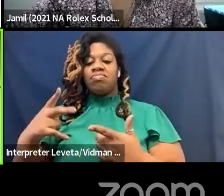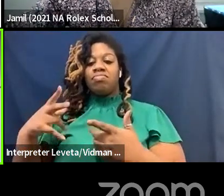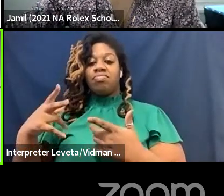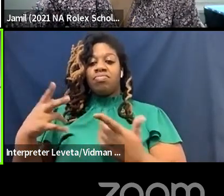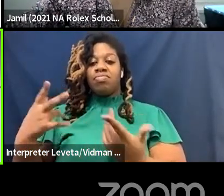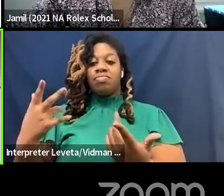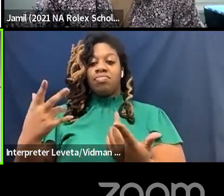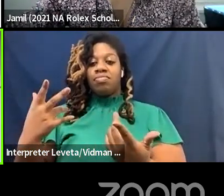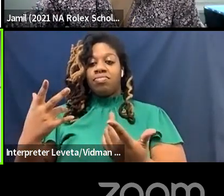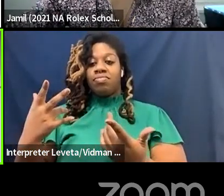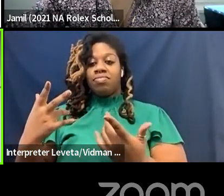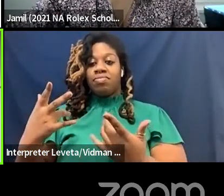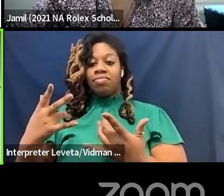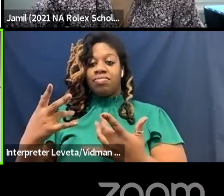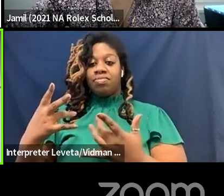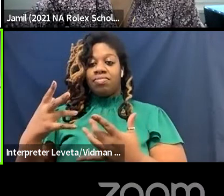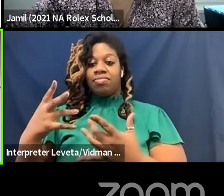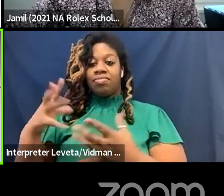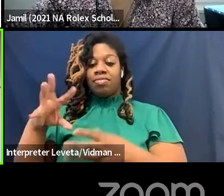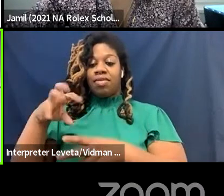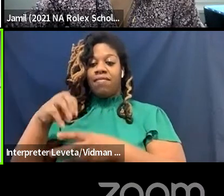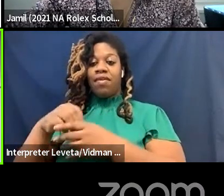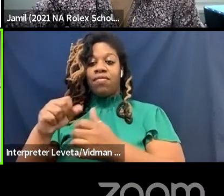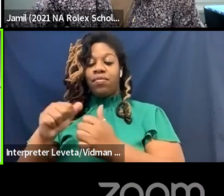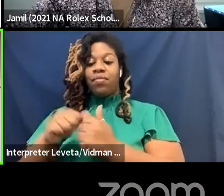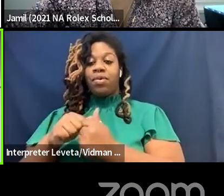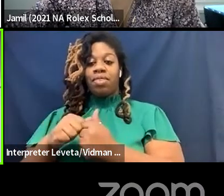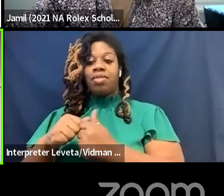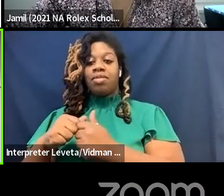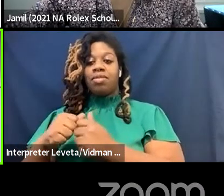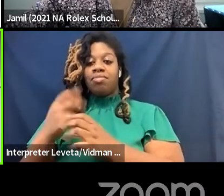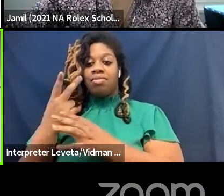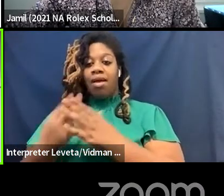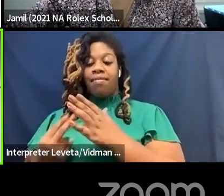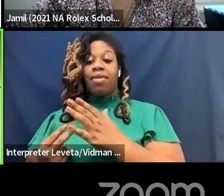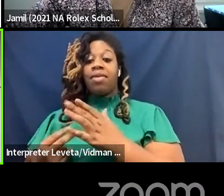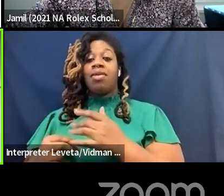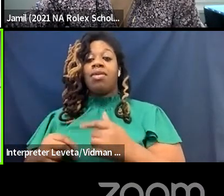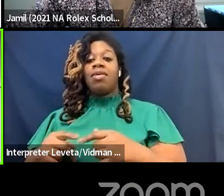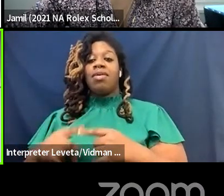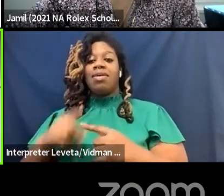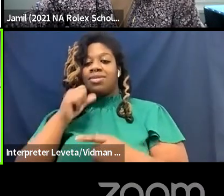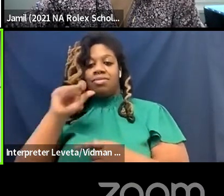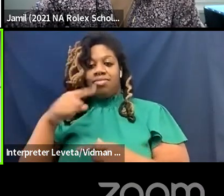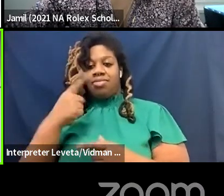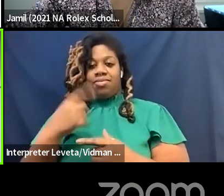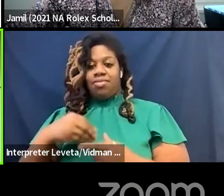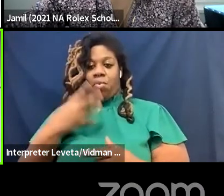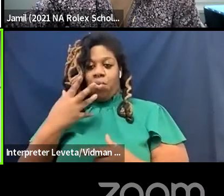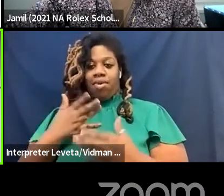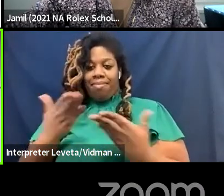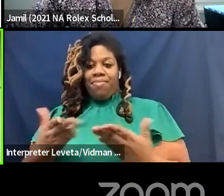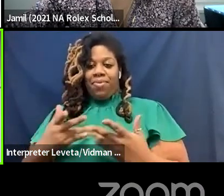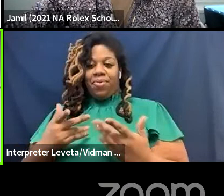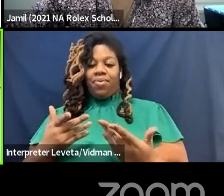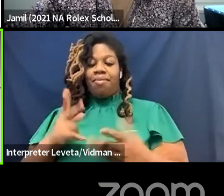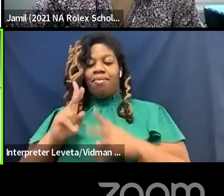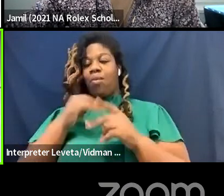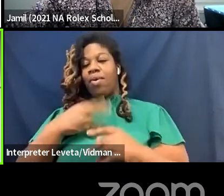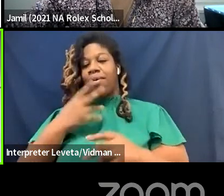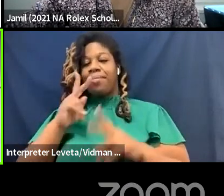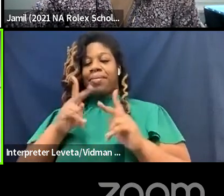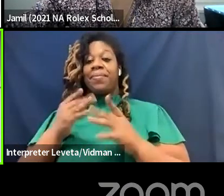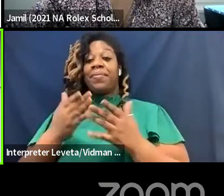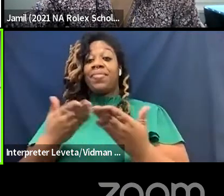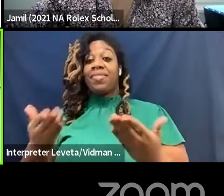just a thing that white people do. I can't tell you the number of times where I do a